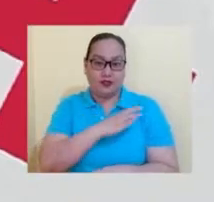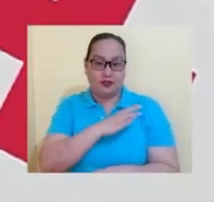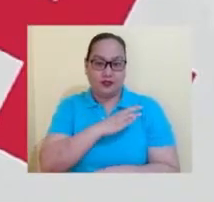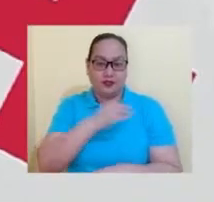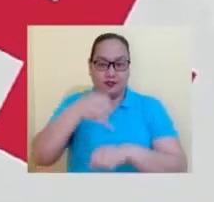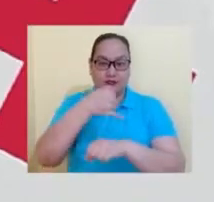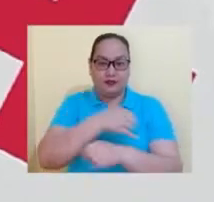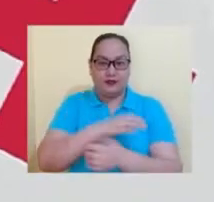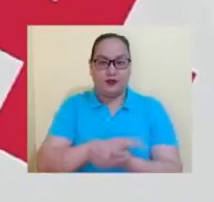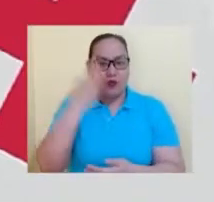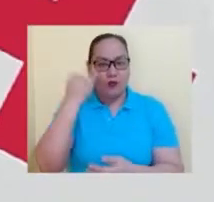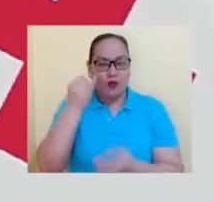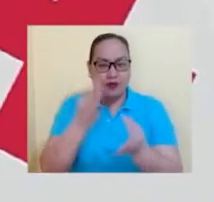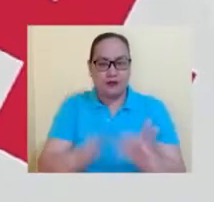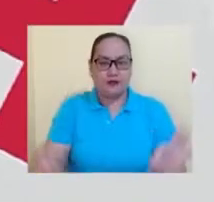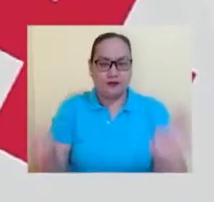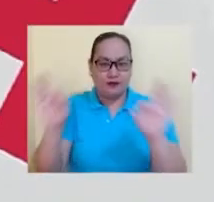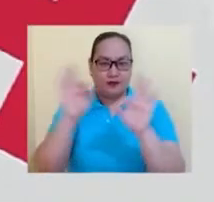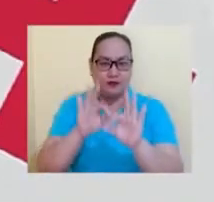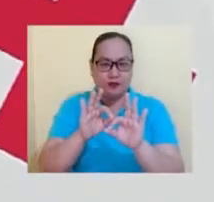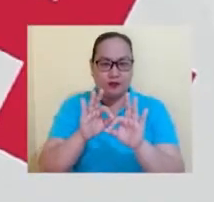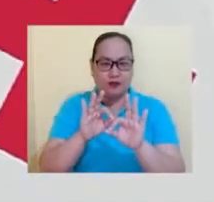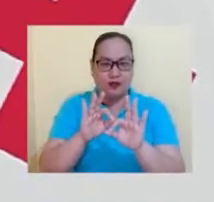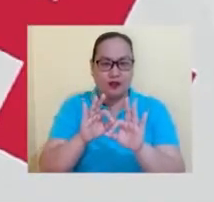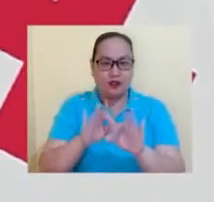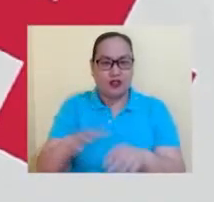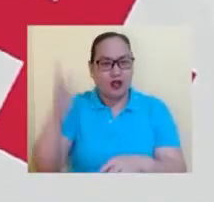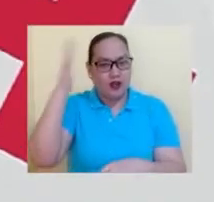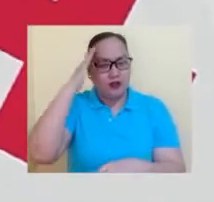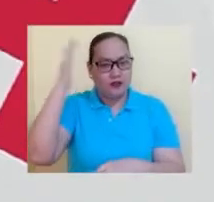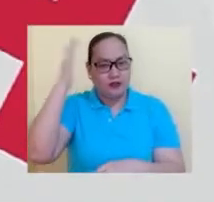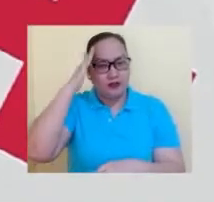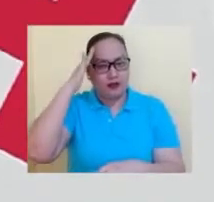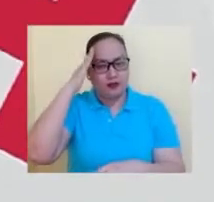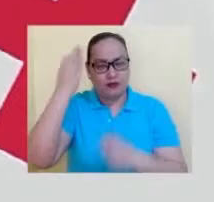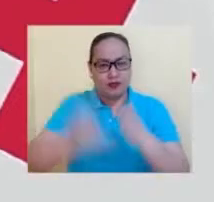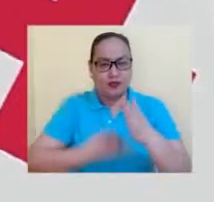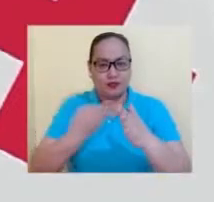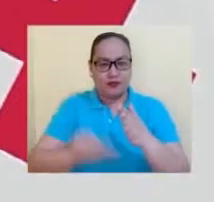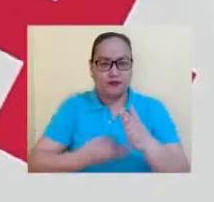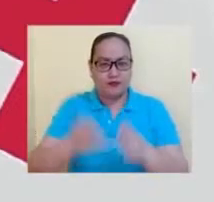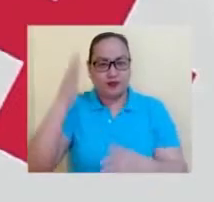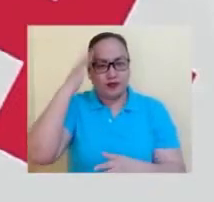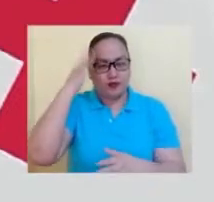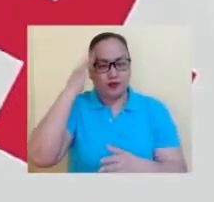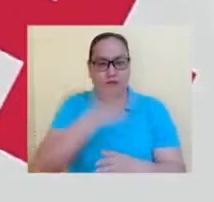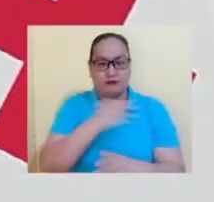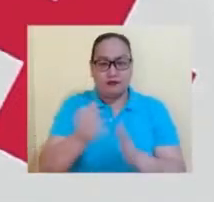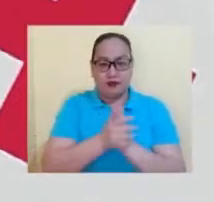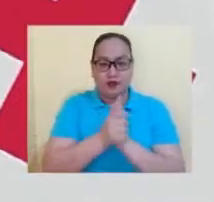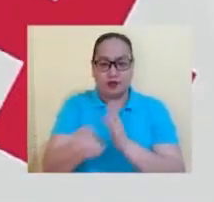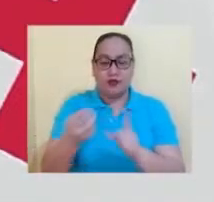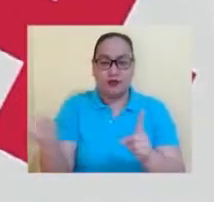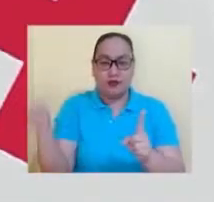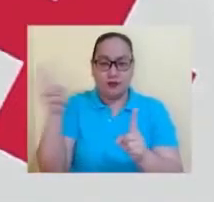Why is it important to be equipped with the fundamental knowledges and skills in applying first aid?